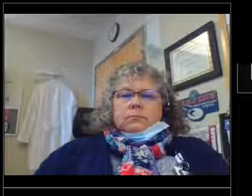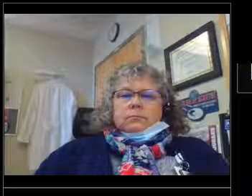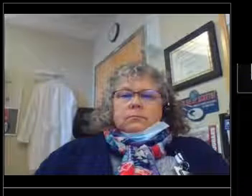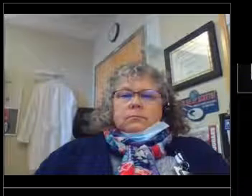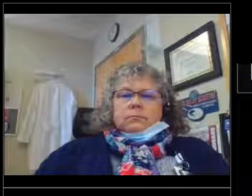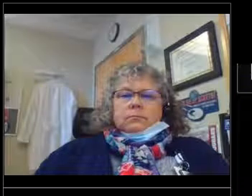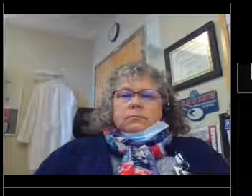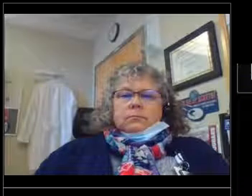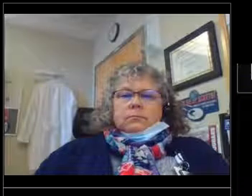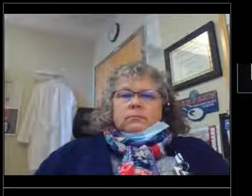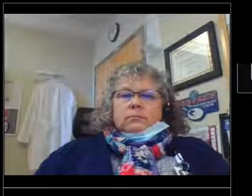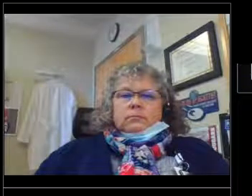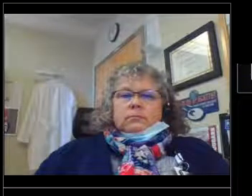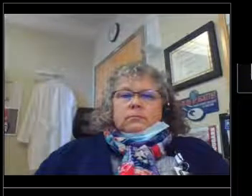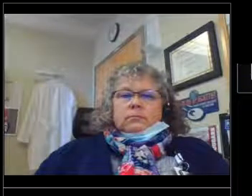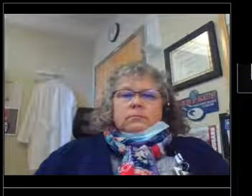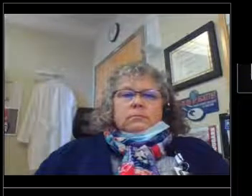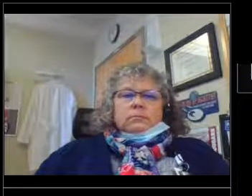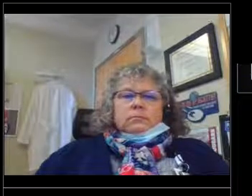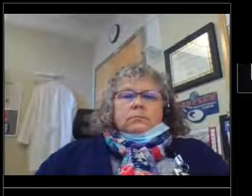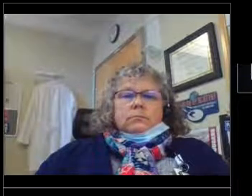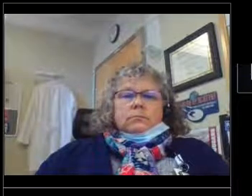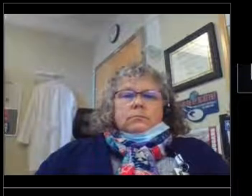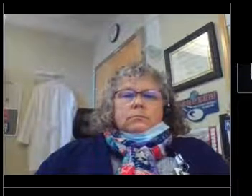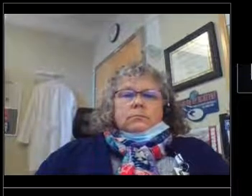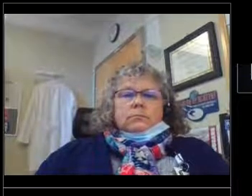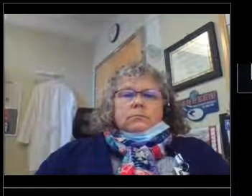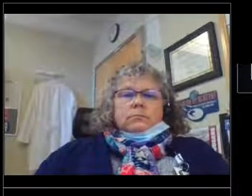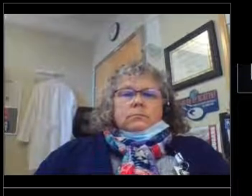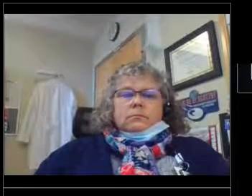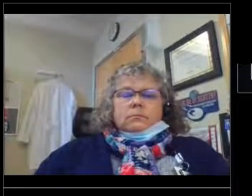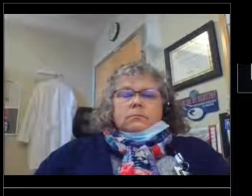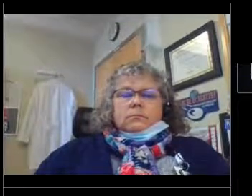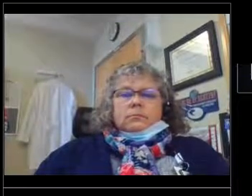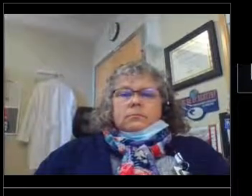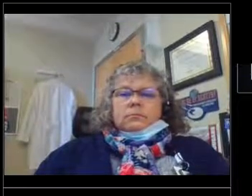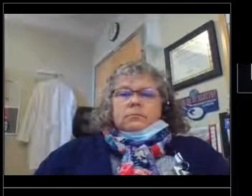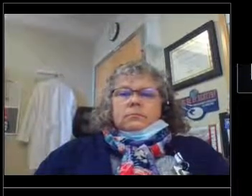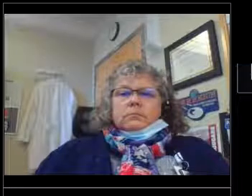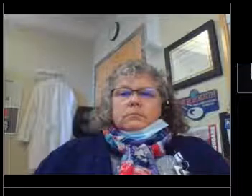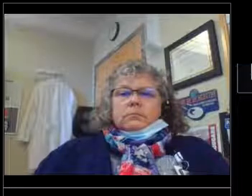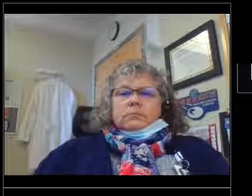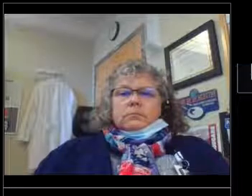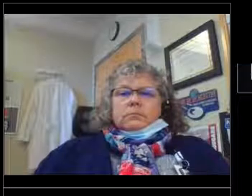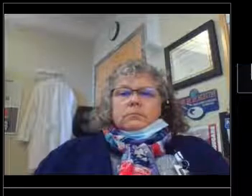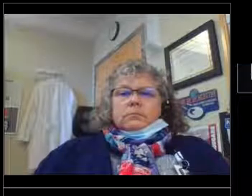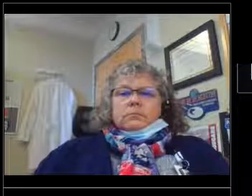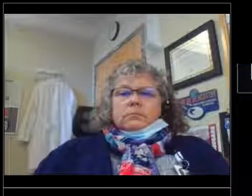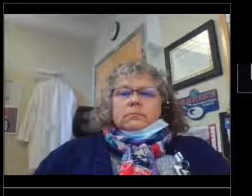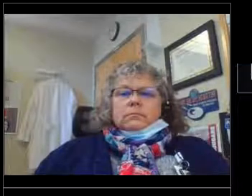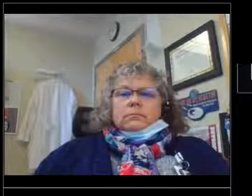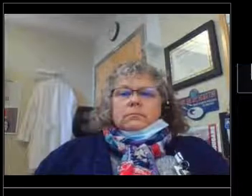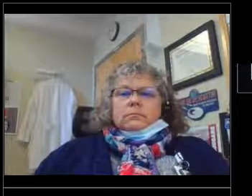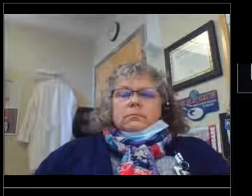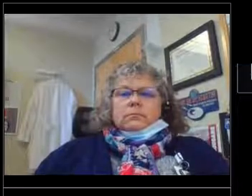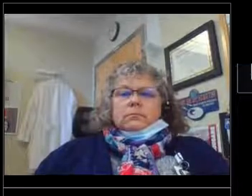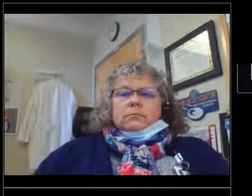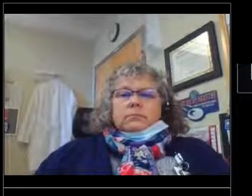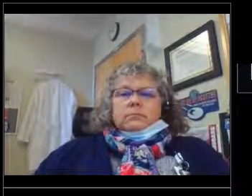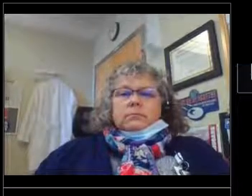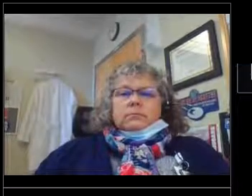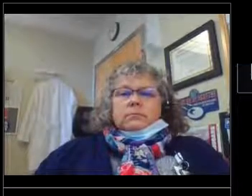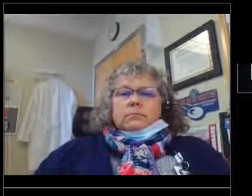So that's the current stance of the commission, is that, and this stance was done when you have